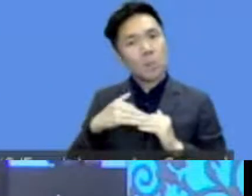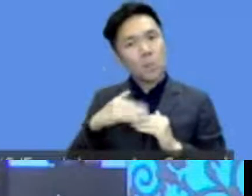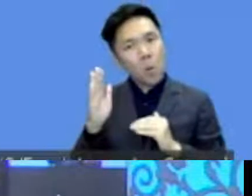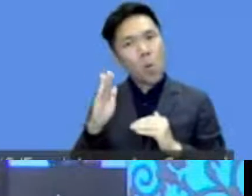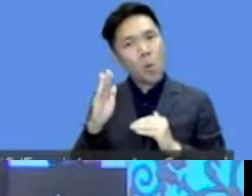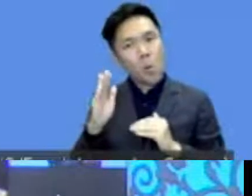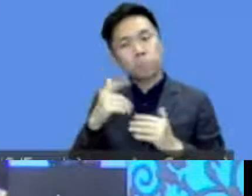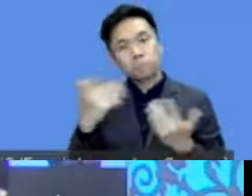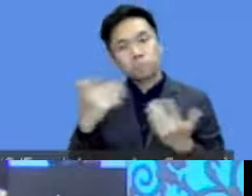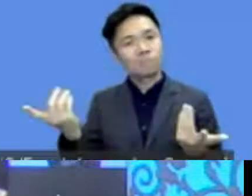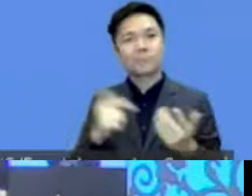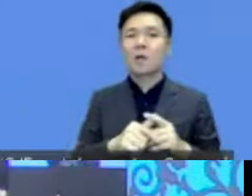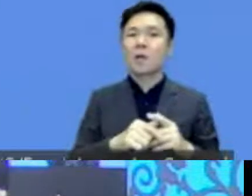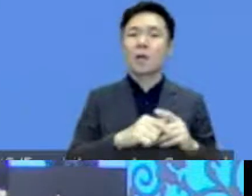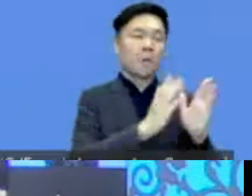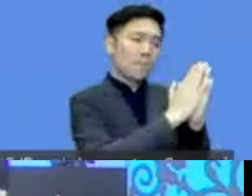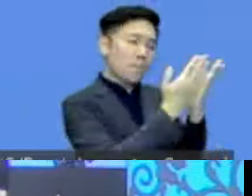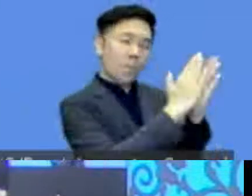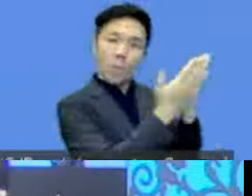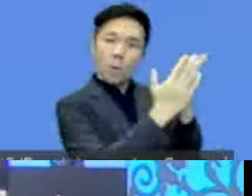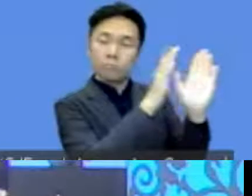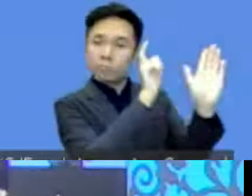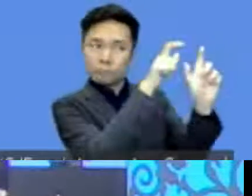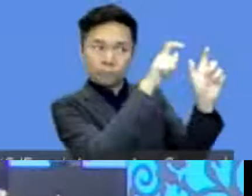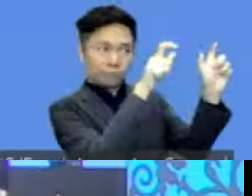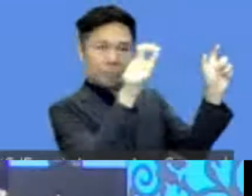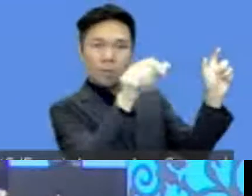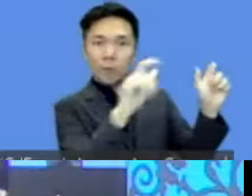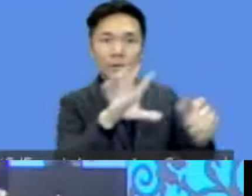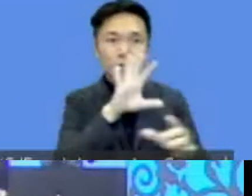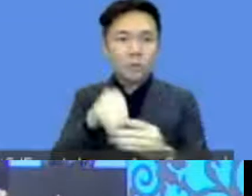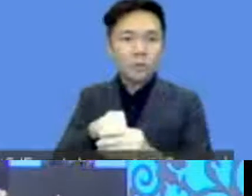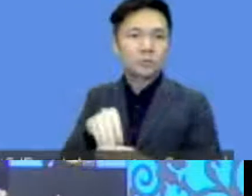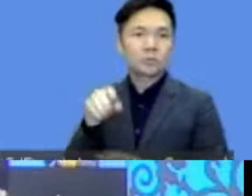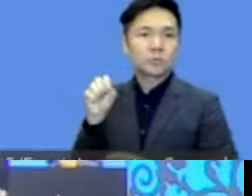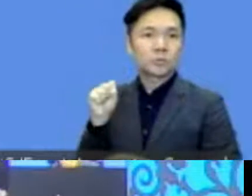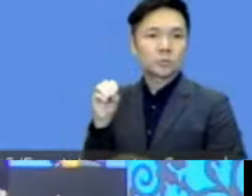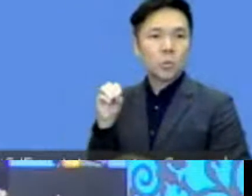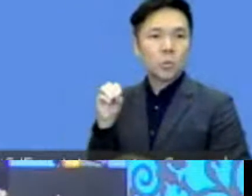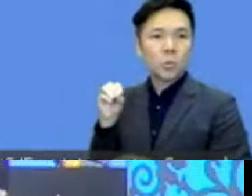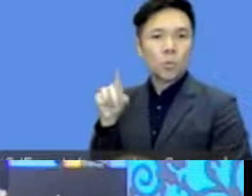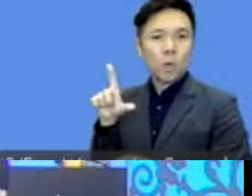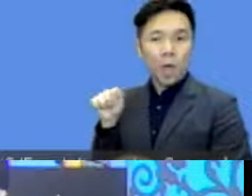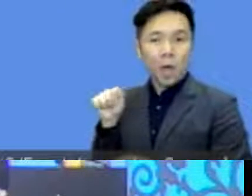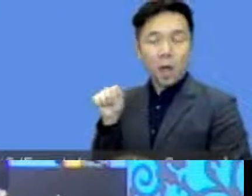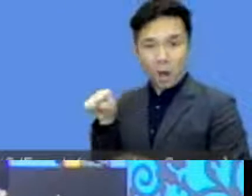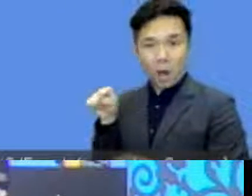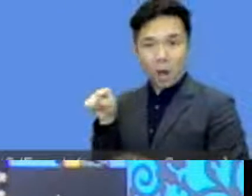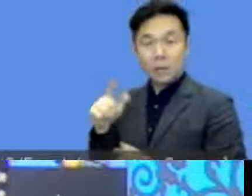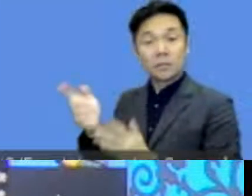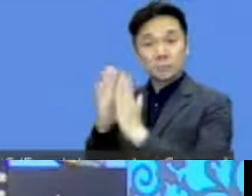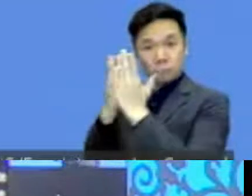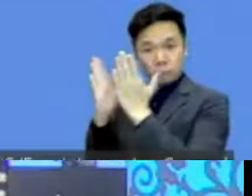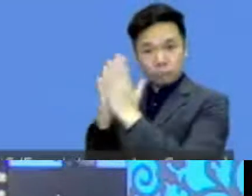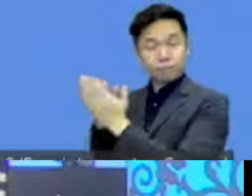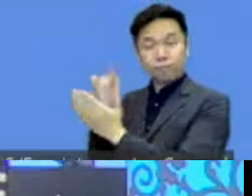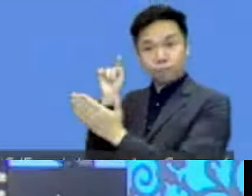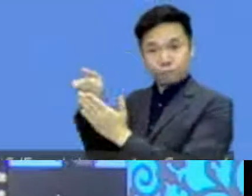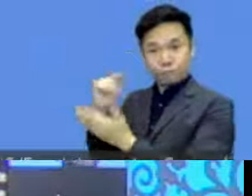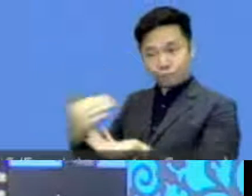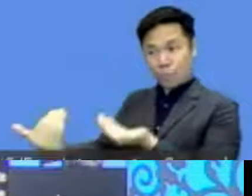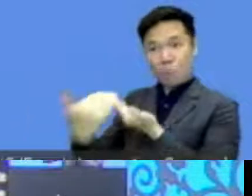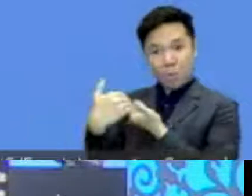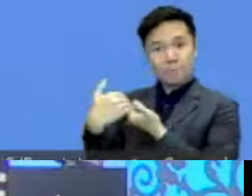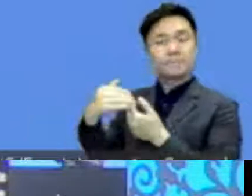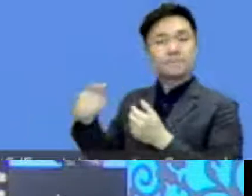collection. We subscribe to databases like Sora, which is Overdrive student app,